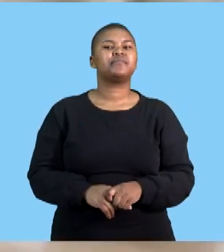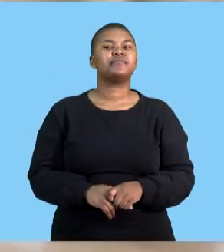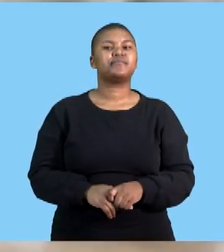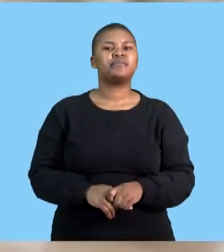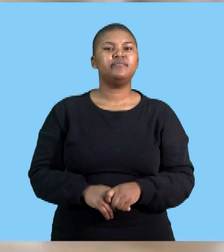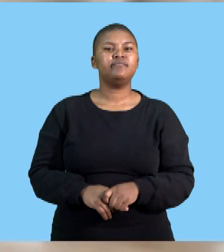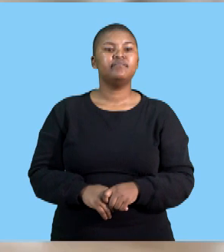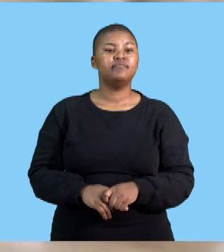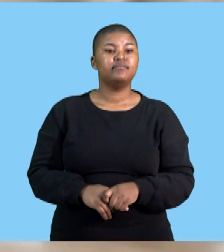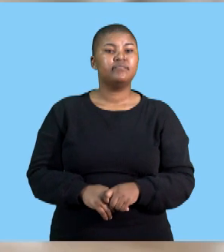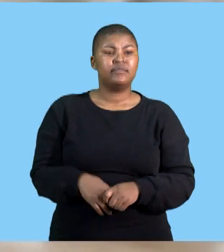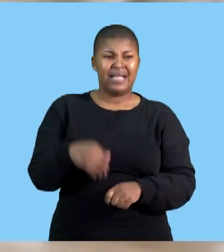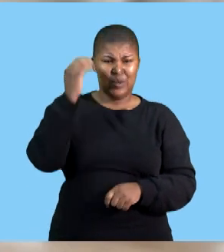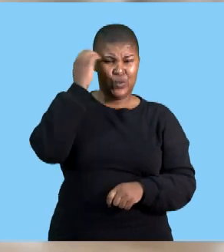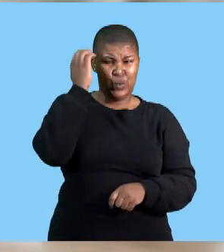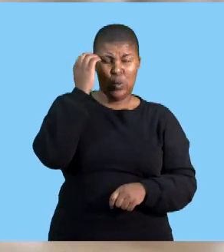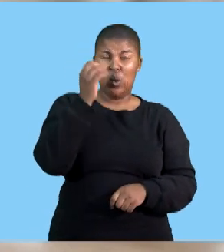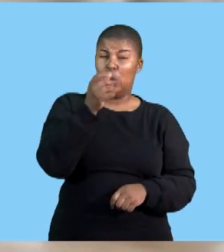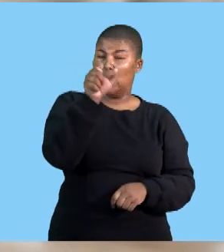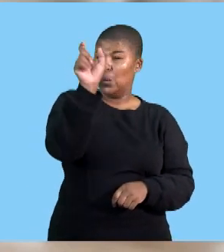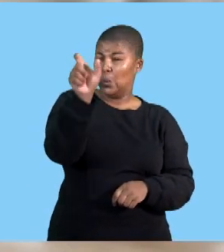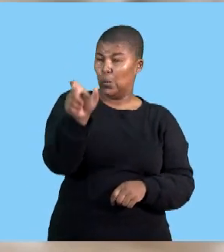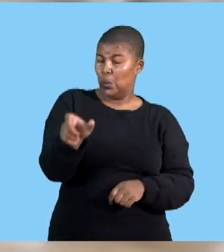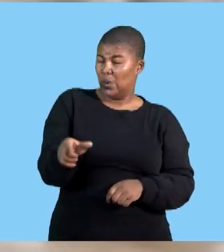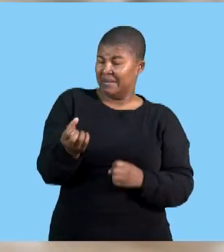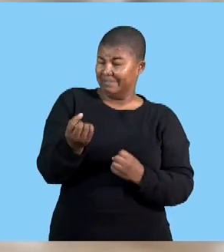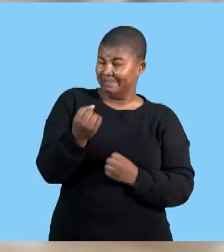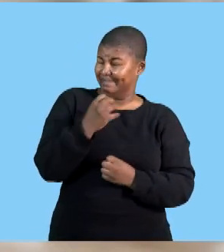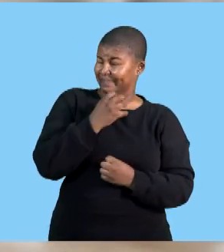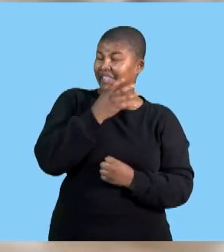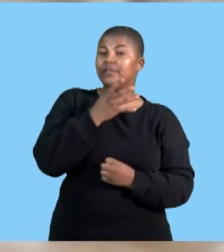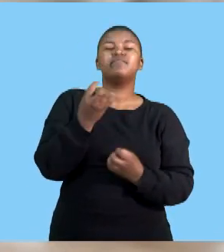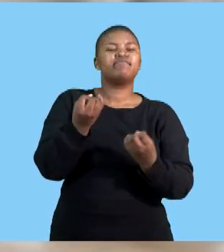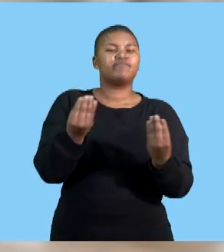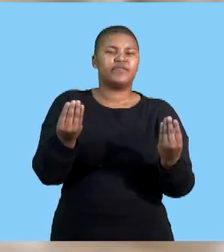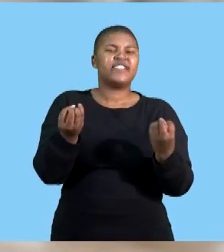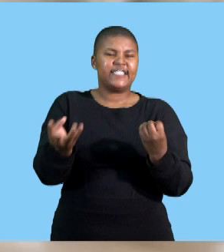I know that sounds like a lot, so I am going to give you a few